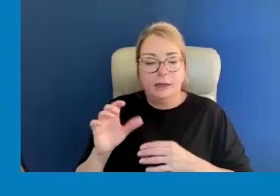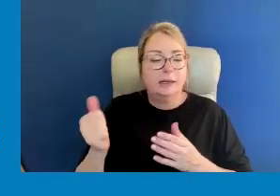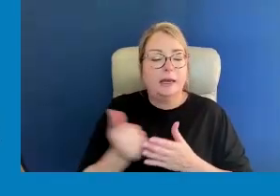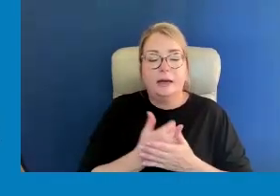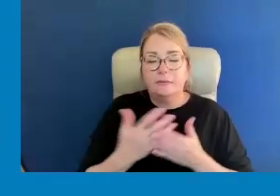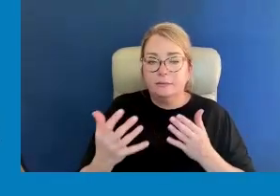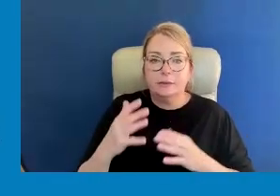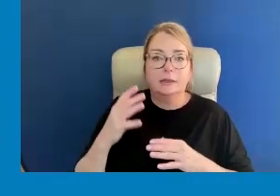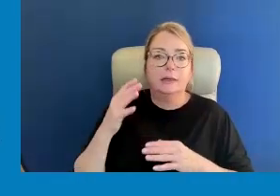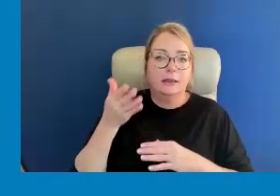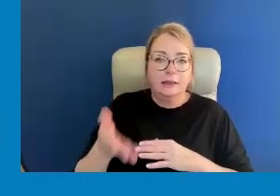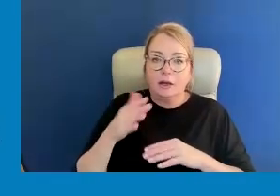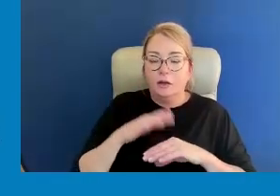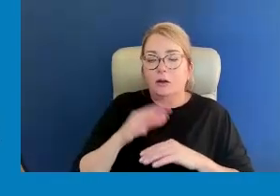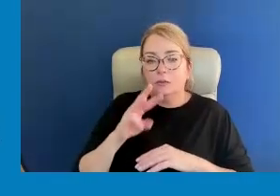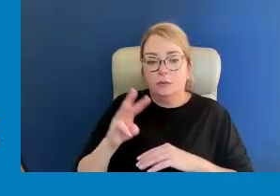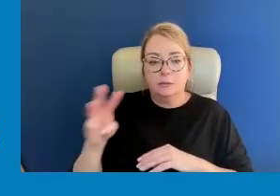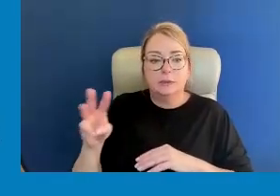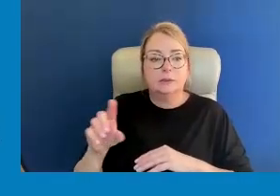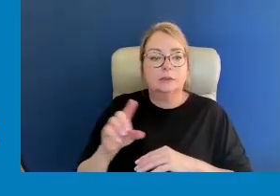open enrollment website. So the link is